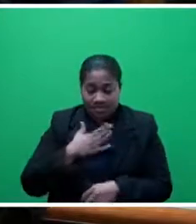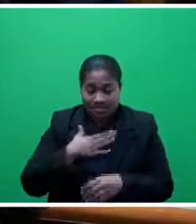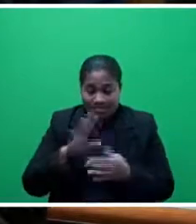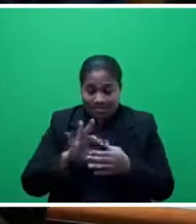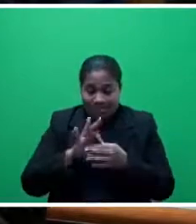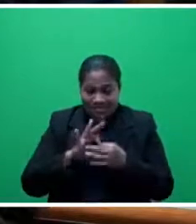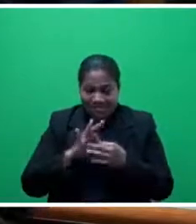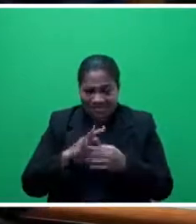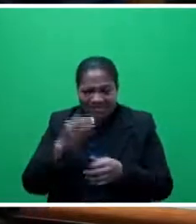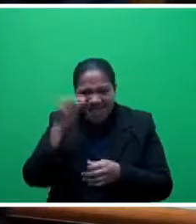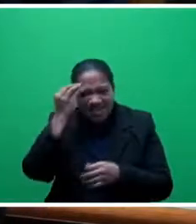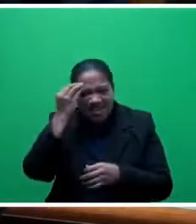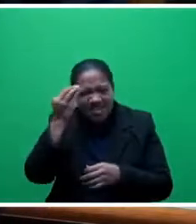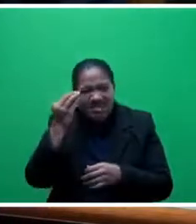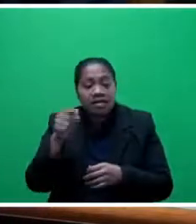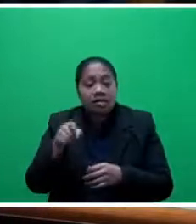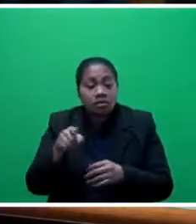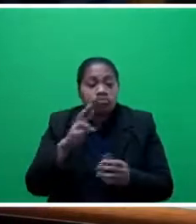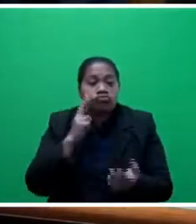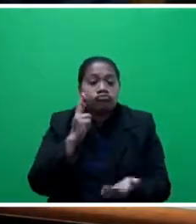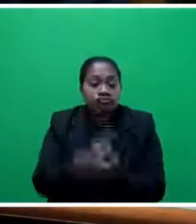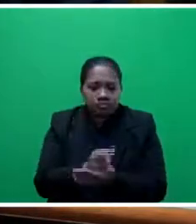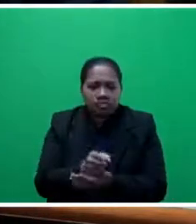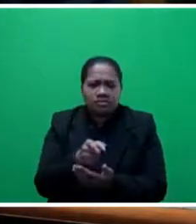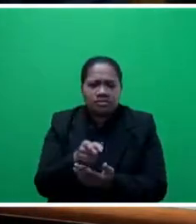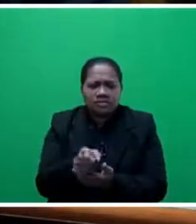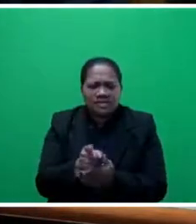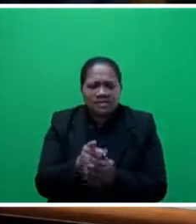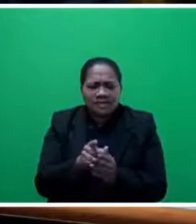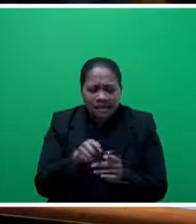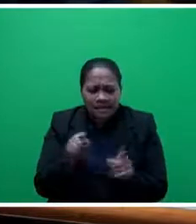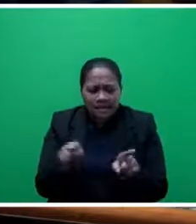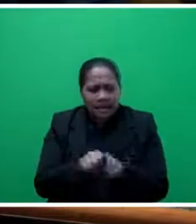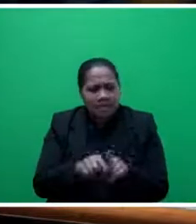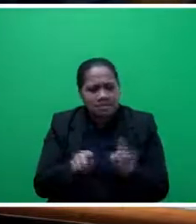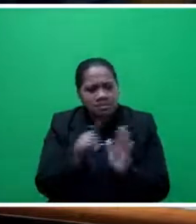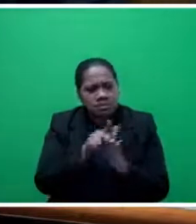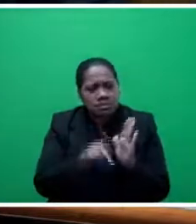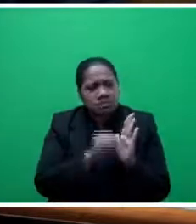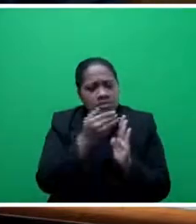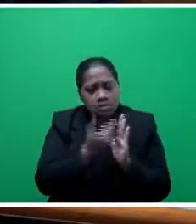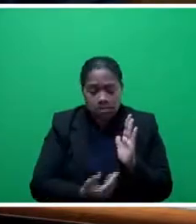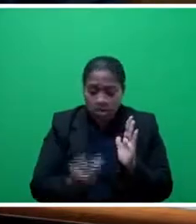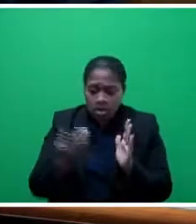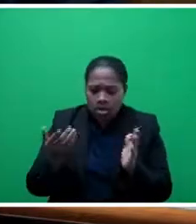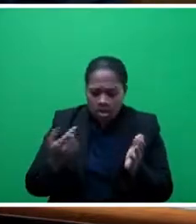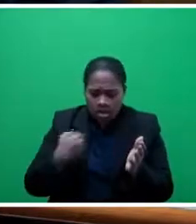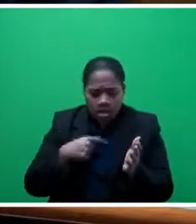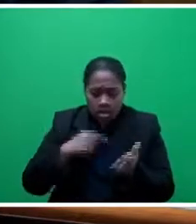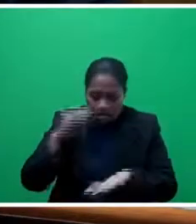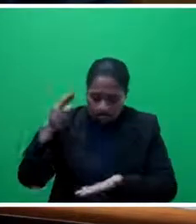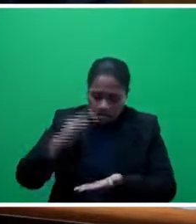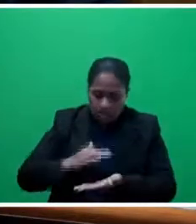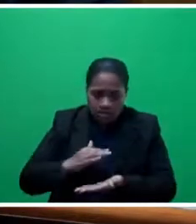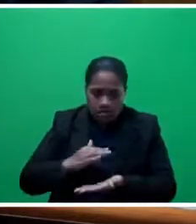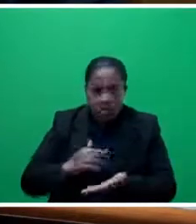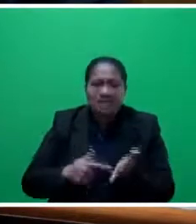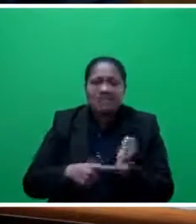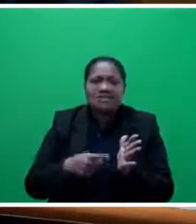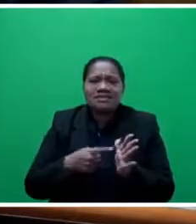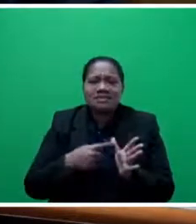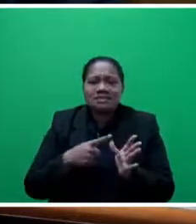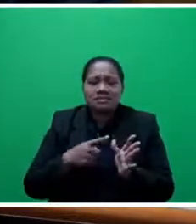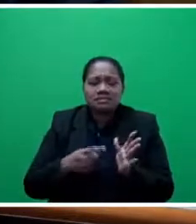is kind of a trade liberalization policy where we are reducing tariff rates